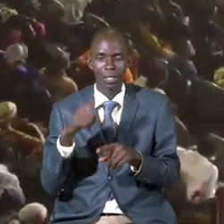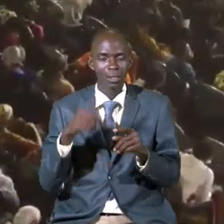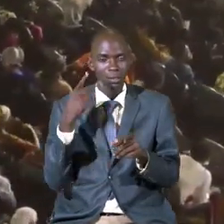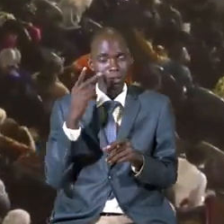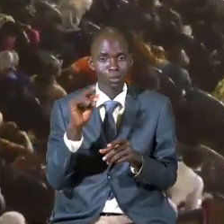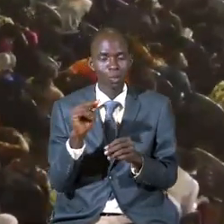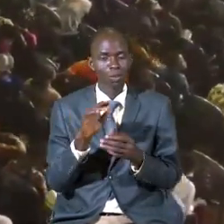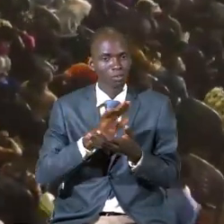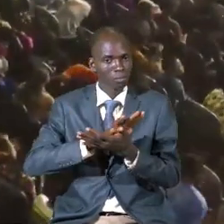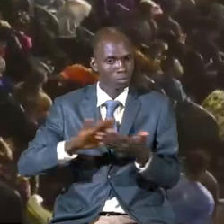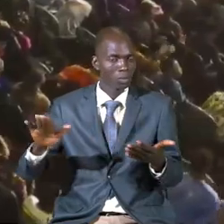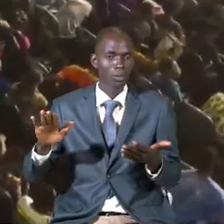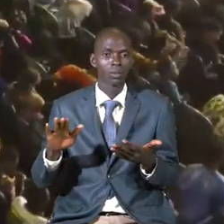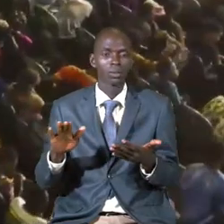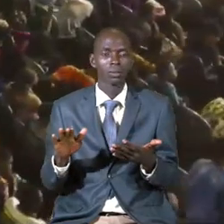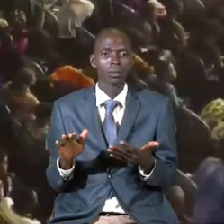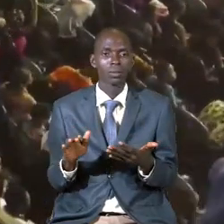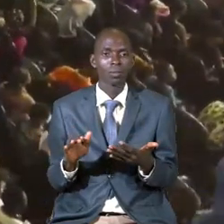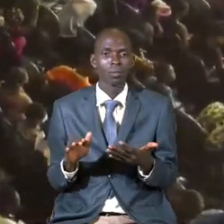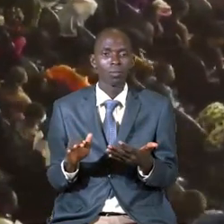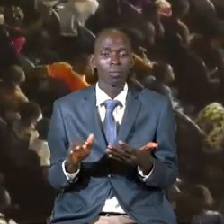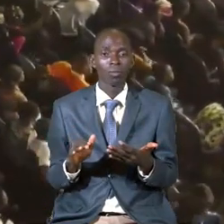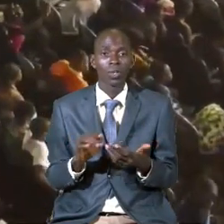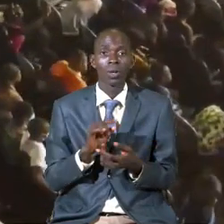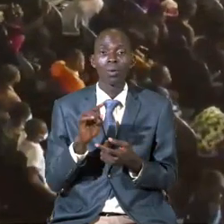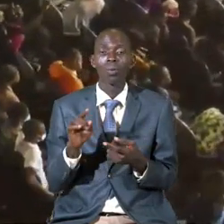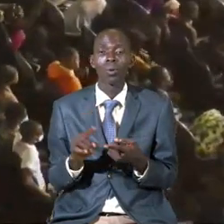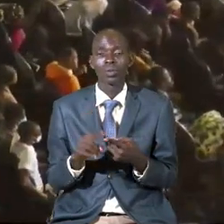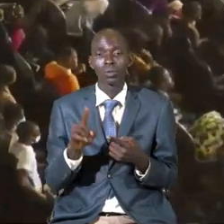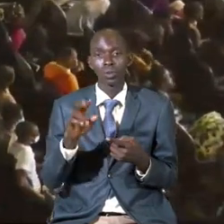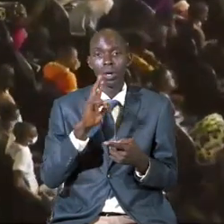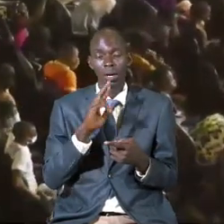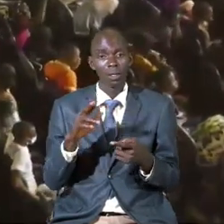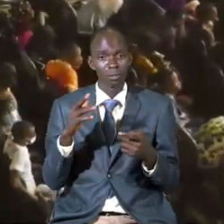come see us when you're through let me know